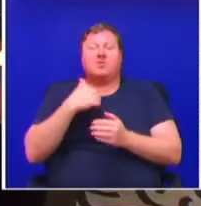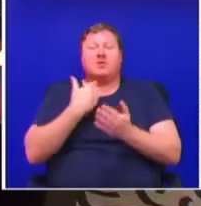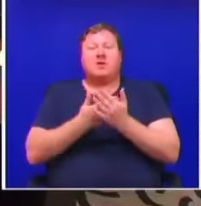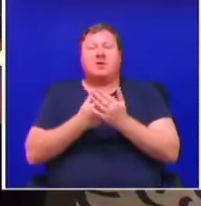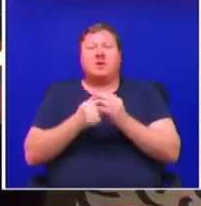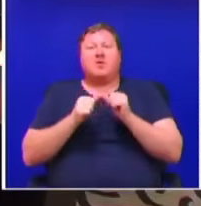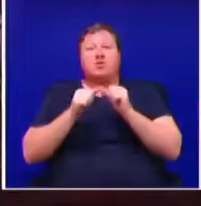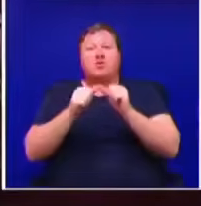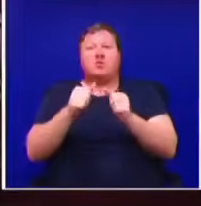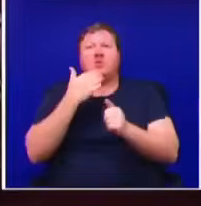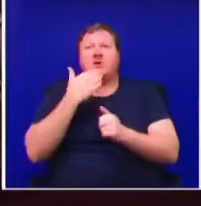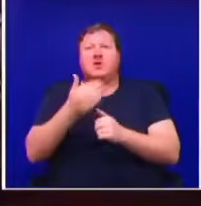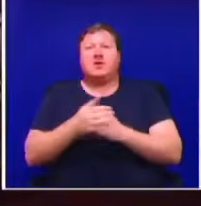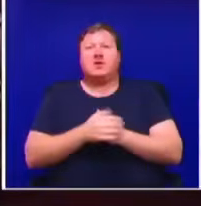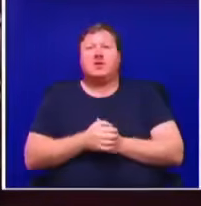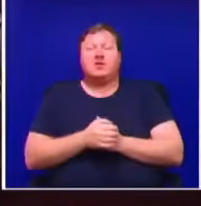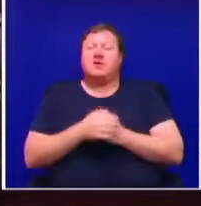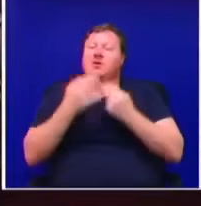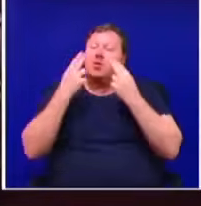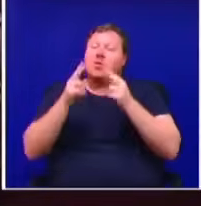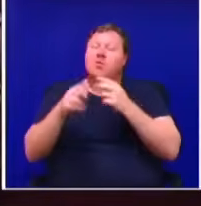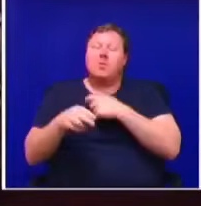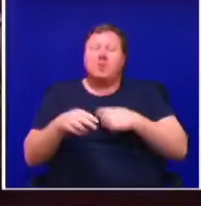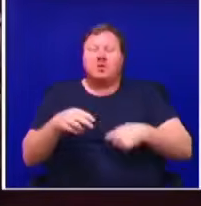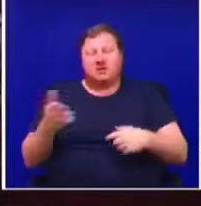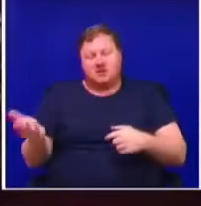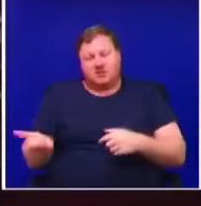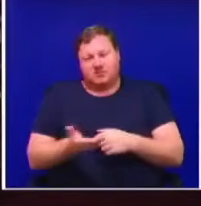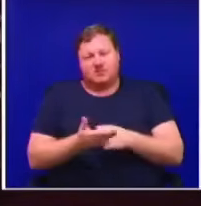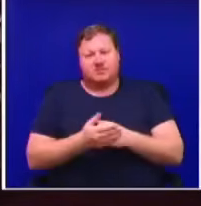continue? Thank you, Honorable President.